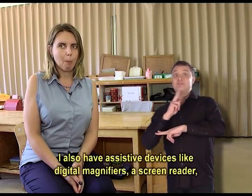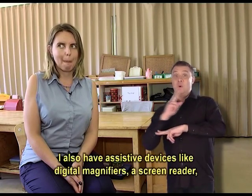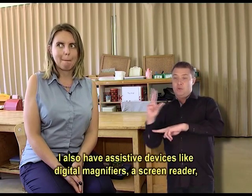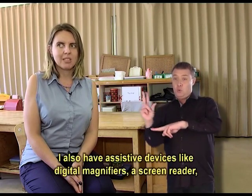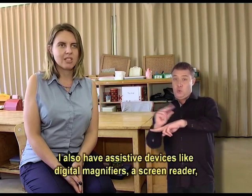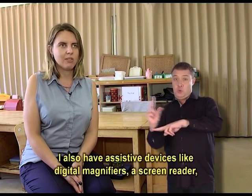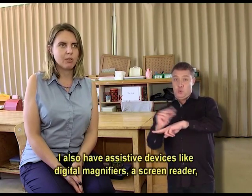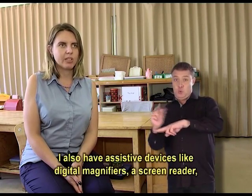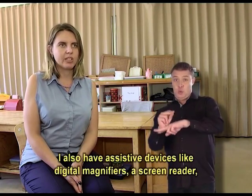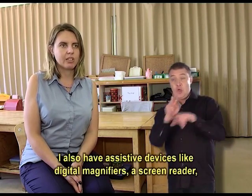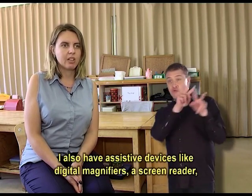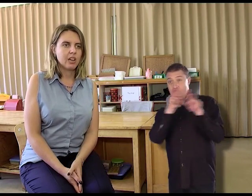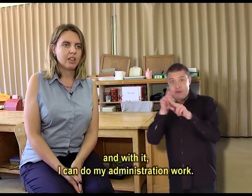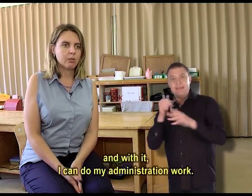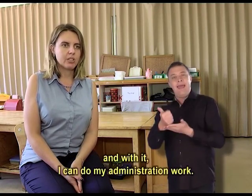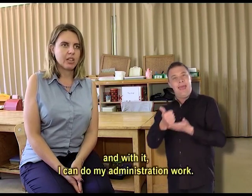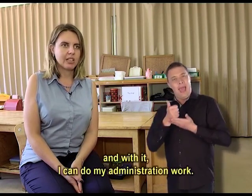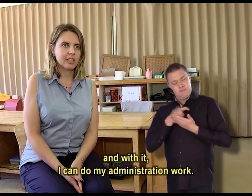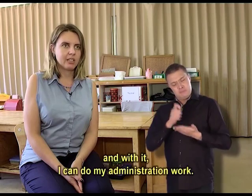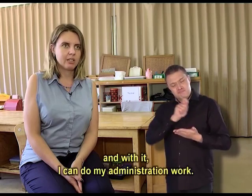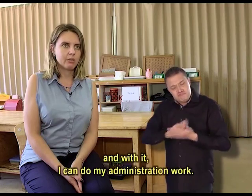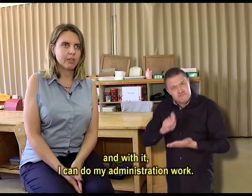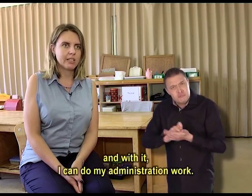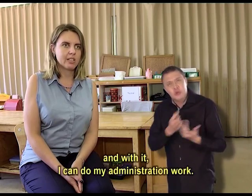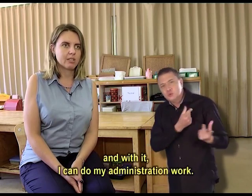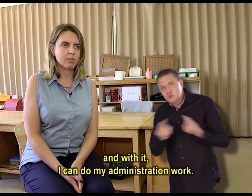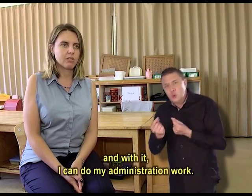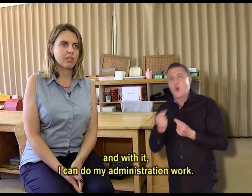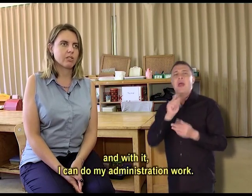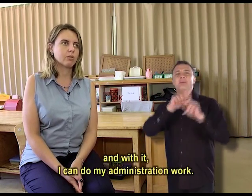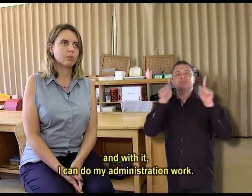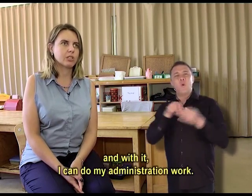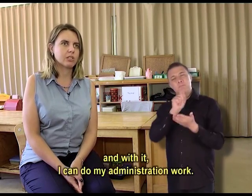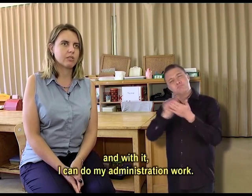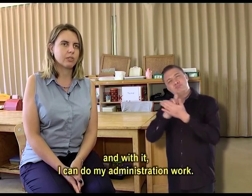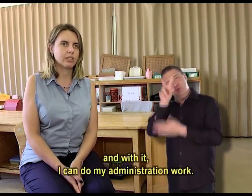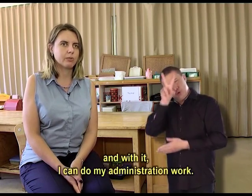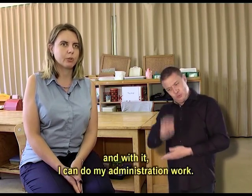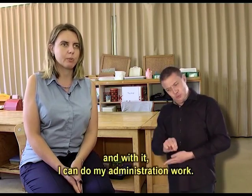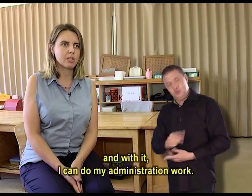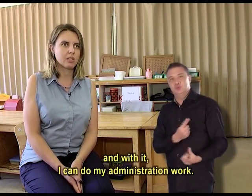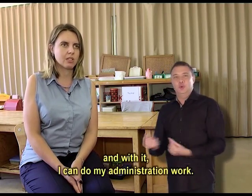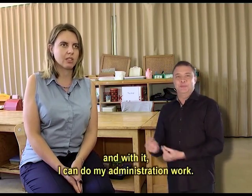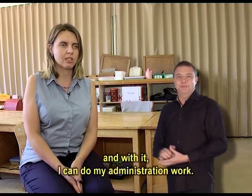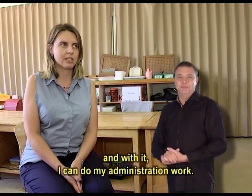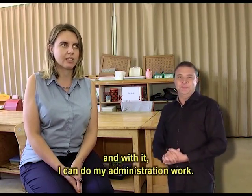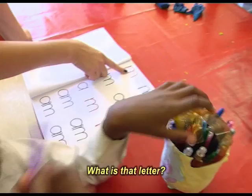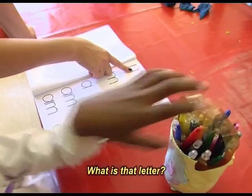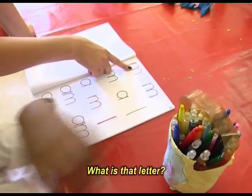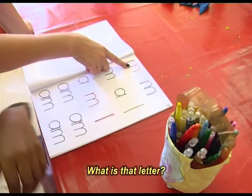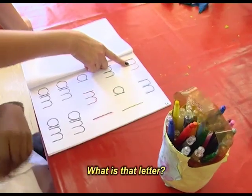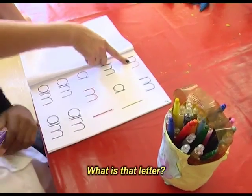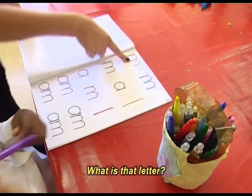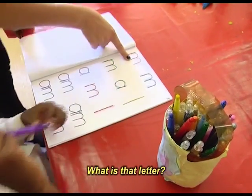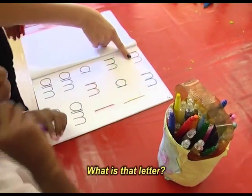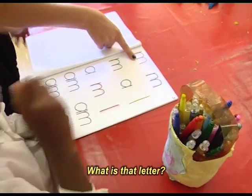a TV reader under which I can write administrational work, fill in forms and things like that.